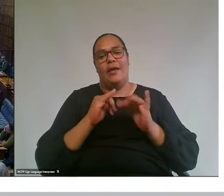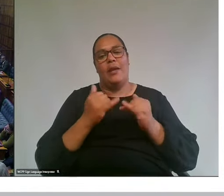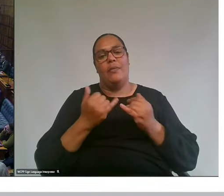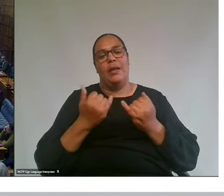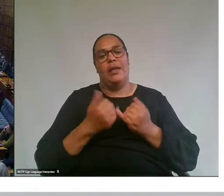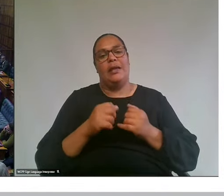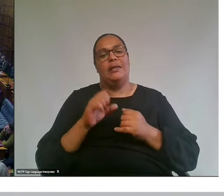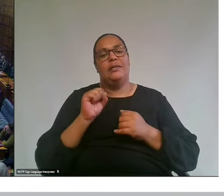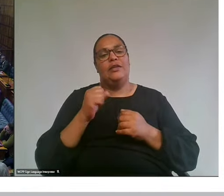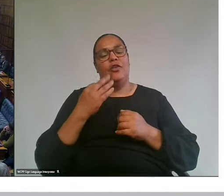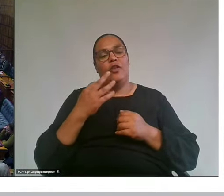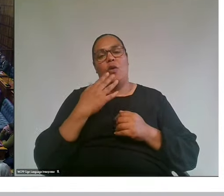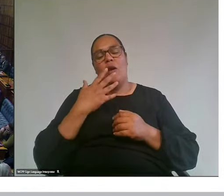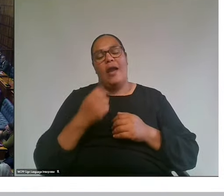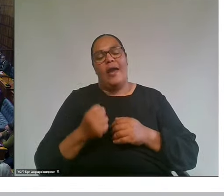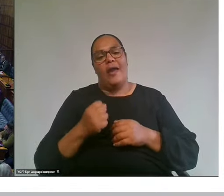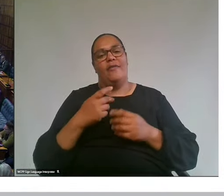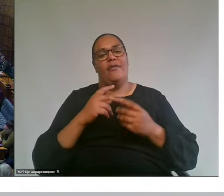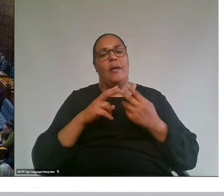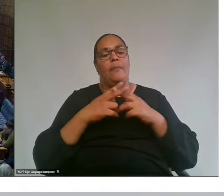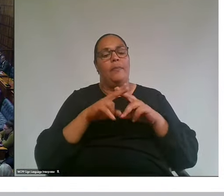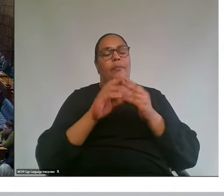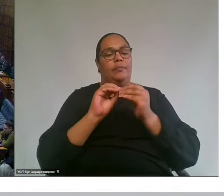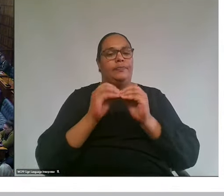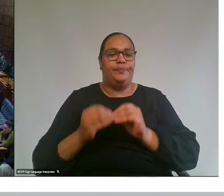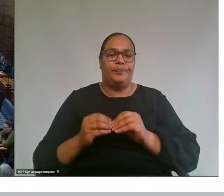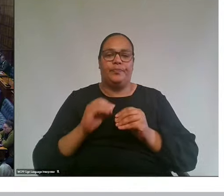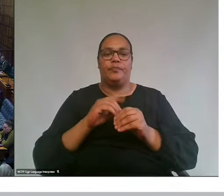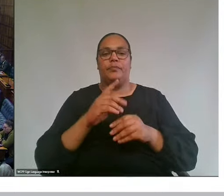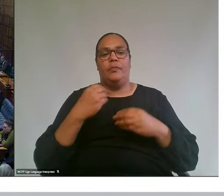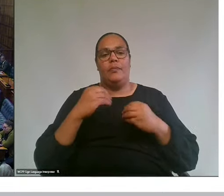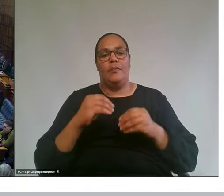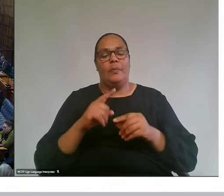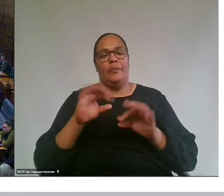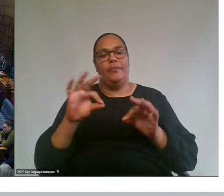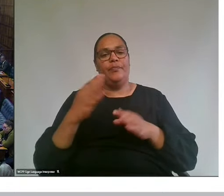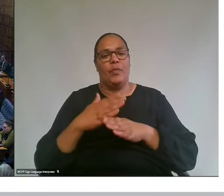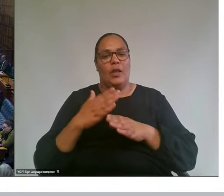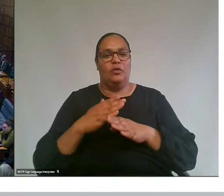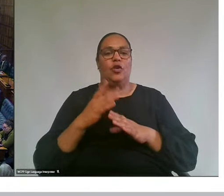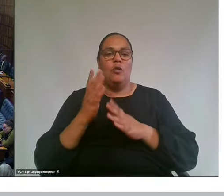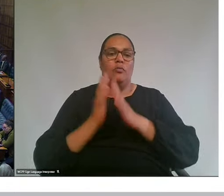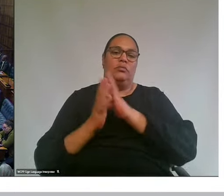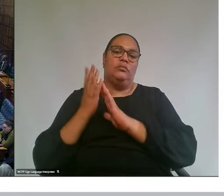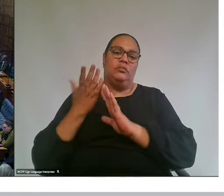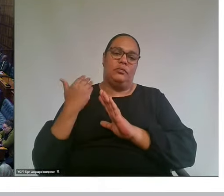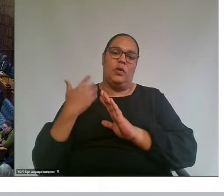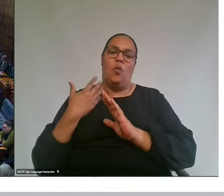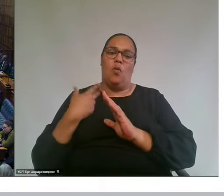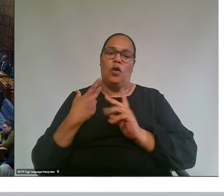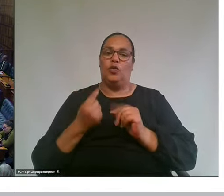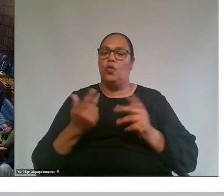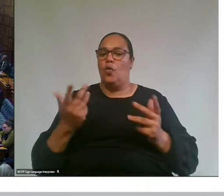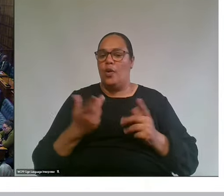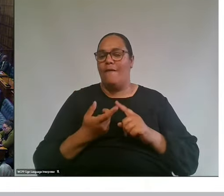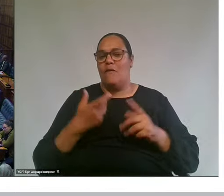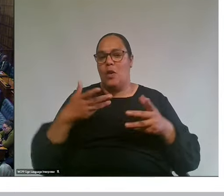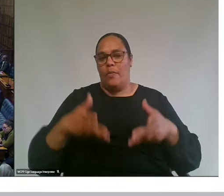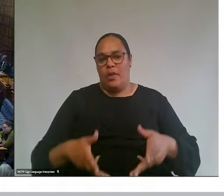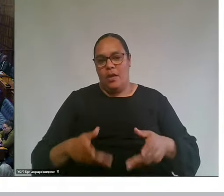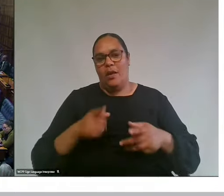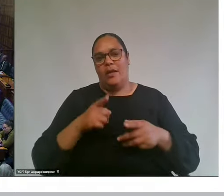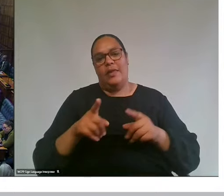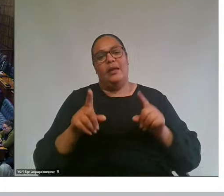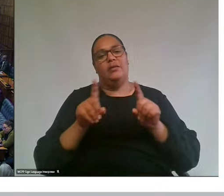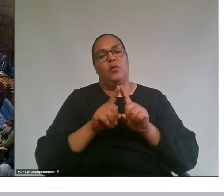state three that provides the plumbing for that particular industry those job historically was all done from year and those are